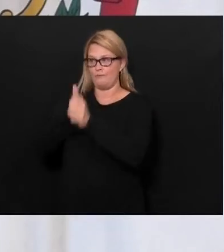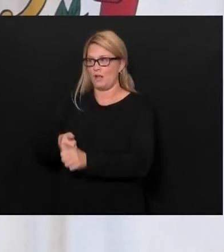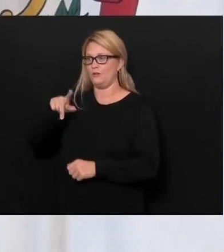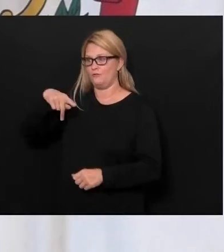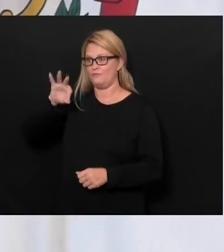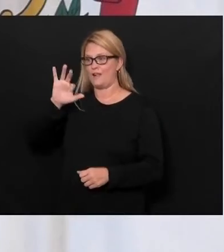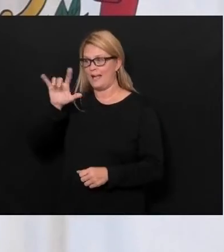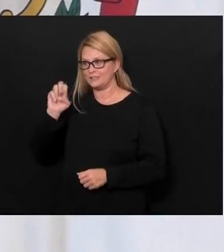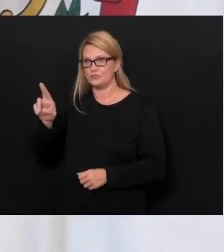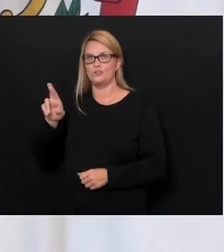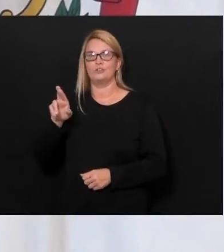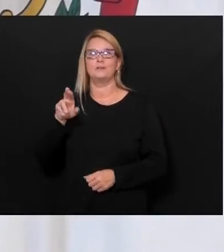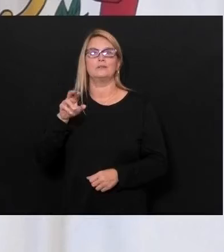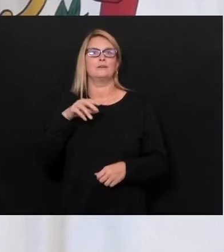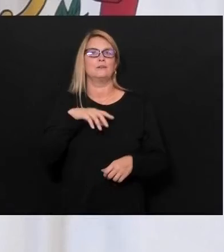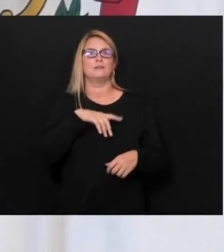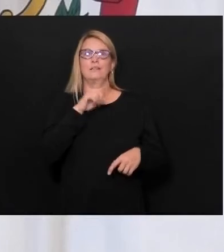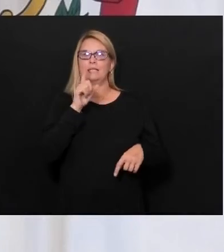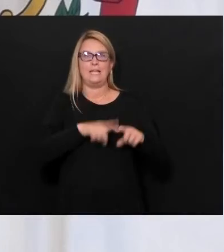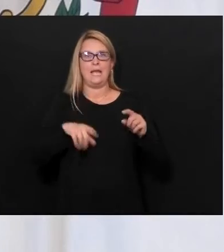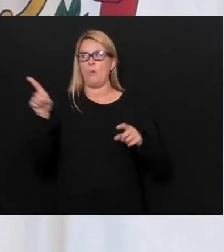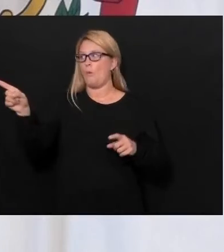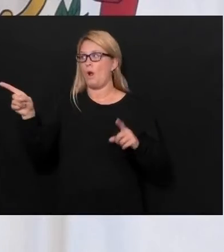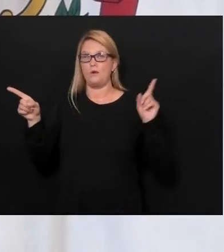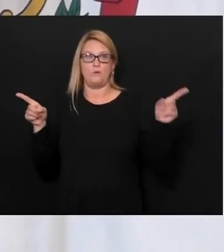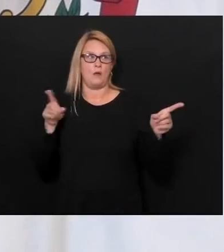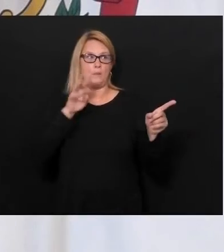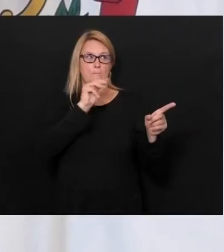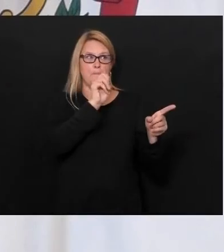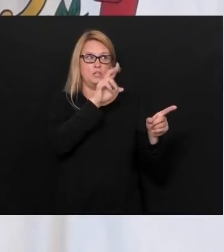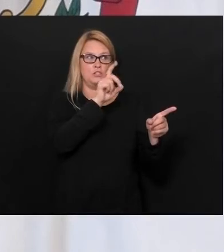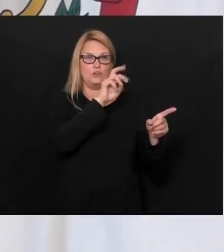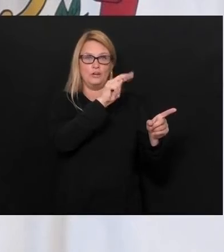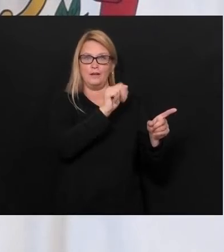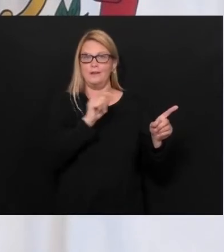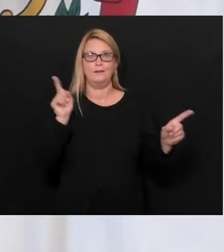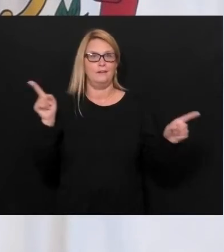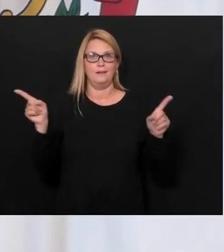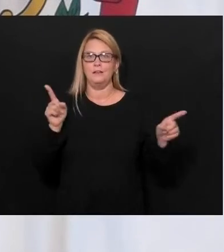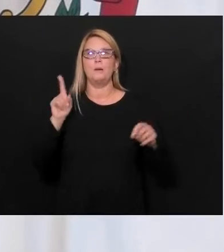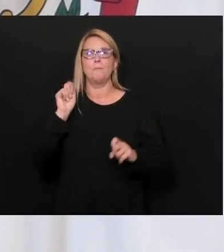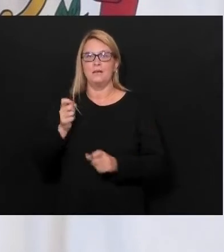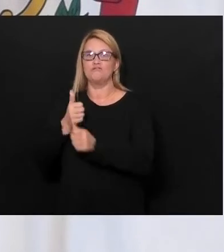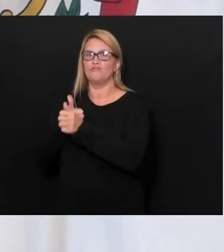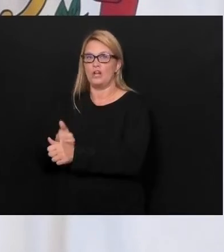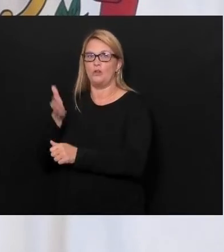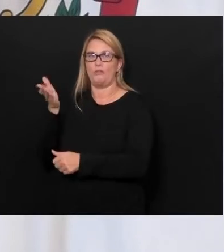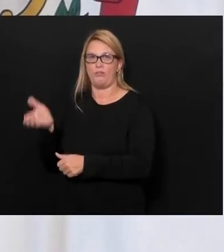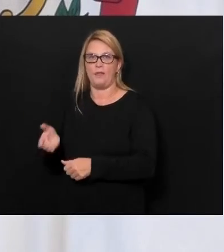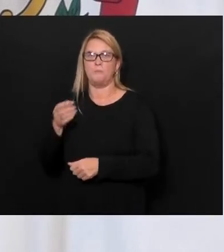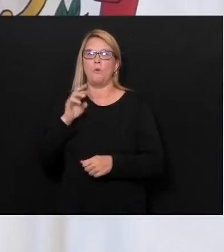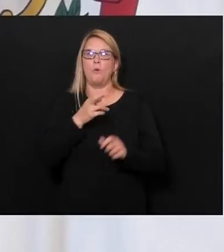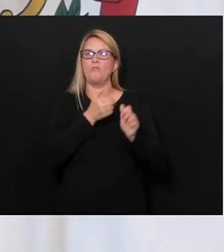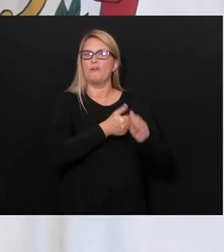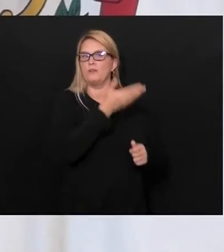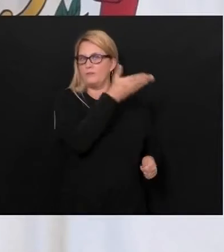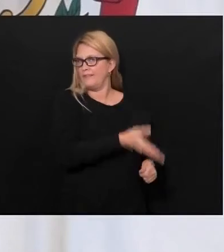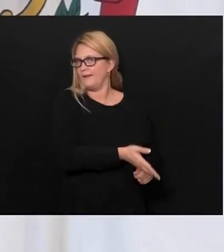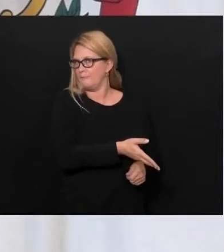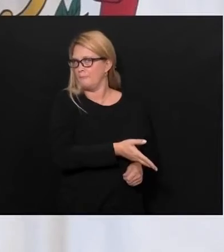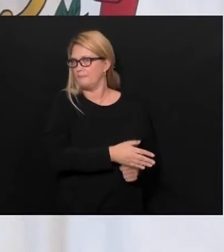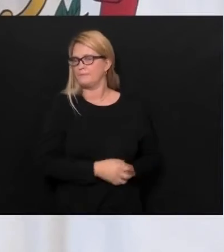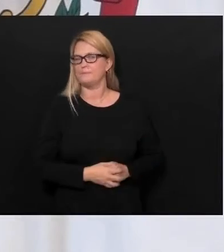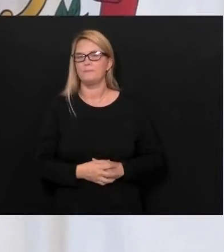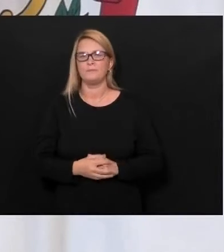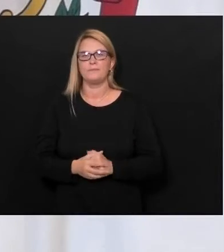know, you've got to be Moderna. And when that comes out, and again, until you and